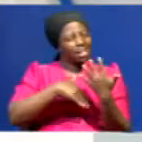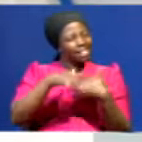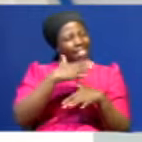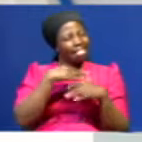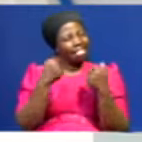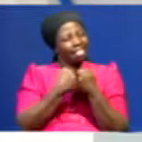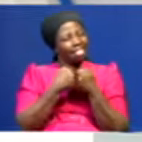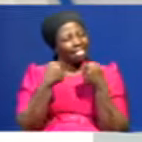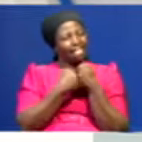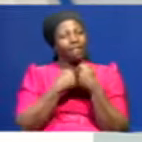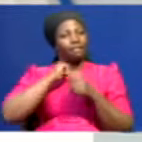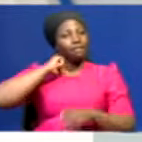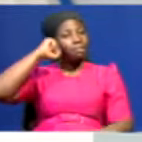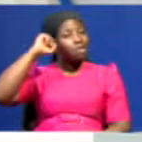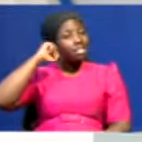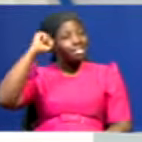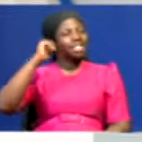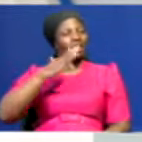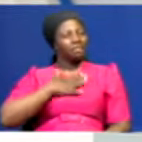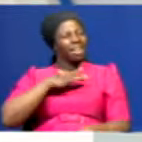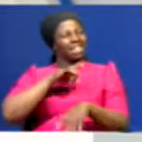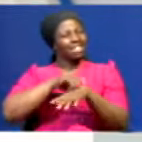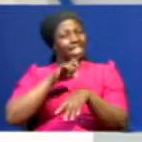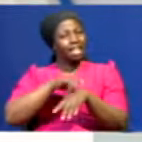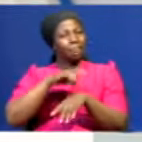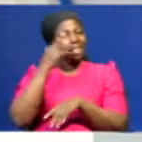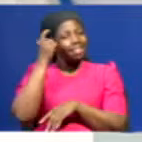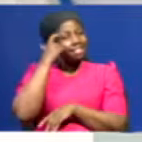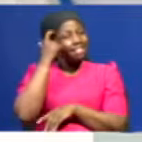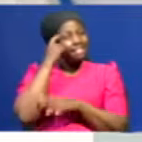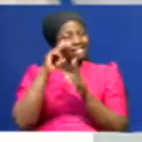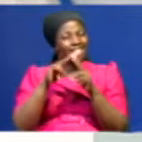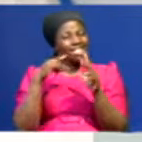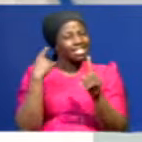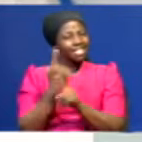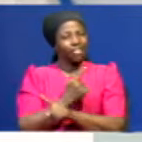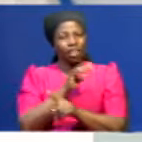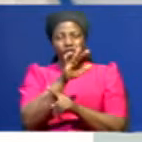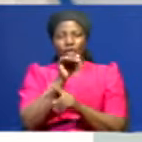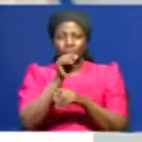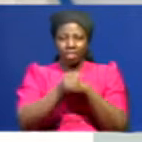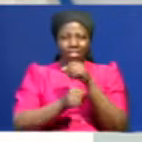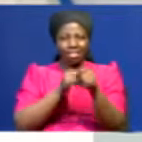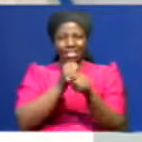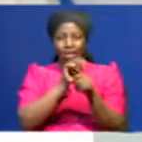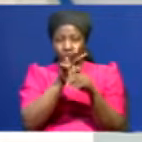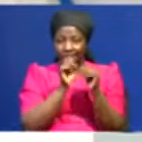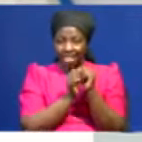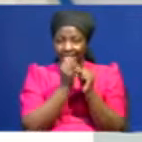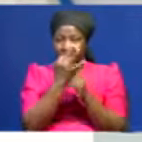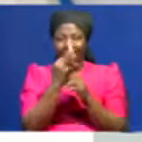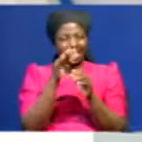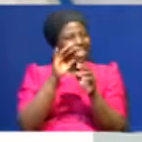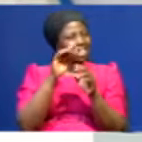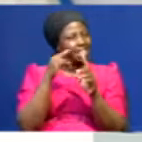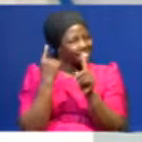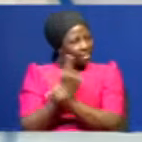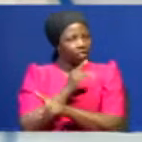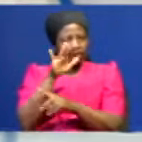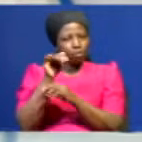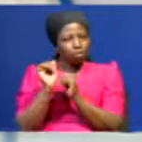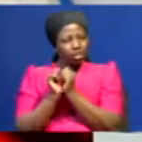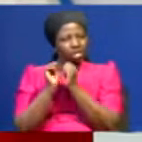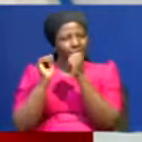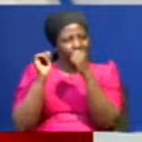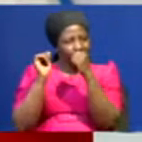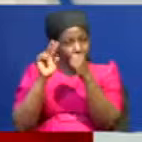of politics of my time. I think very different from 2013, very different from